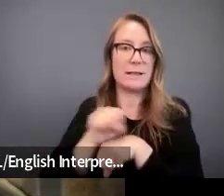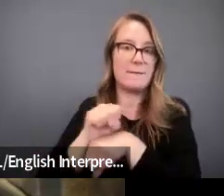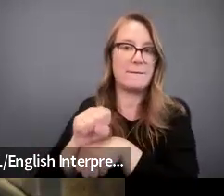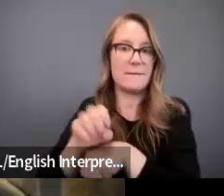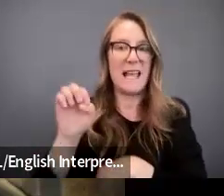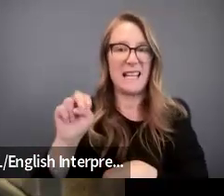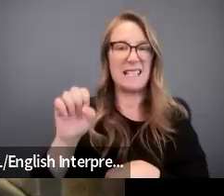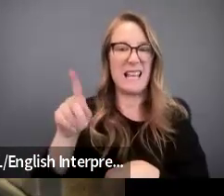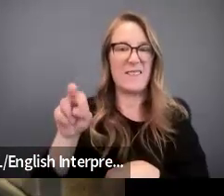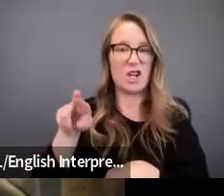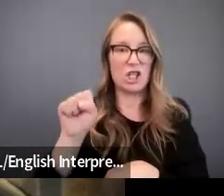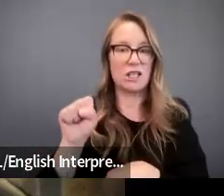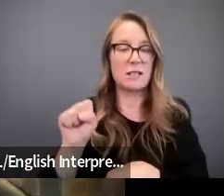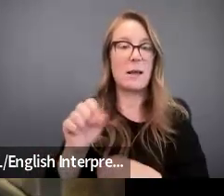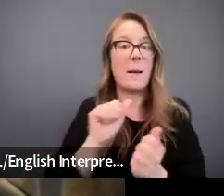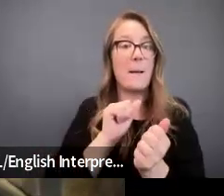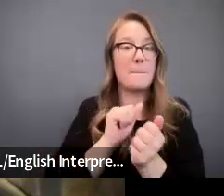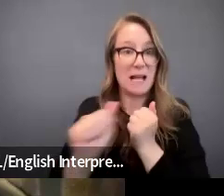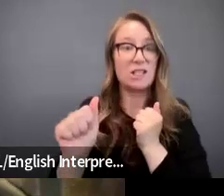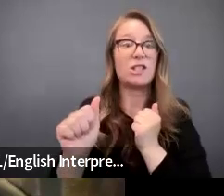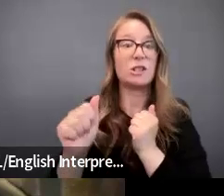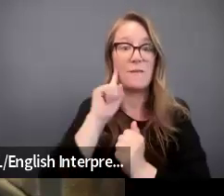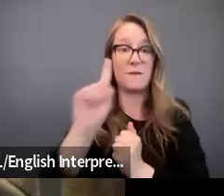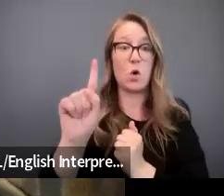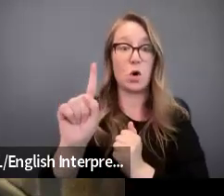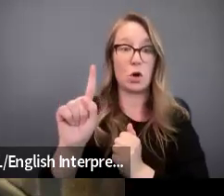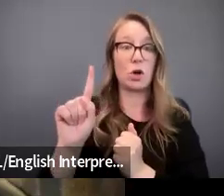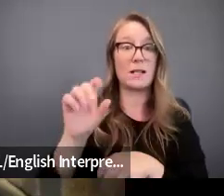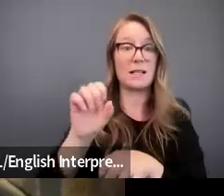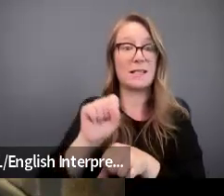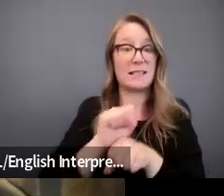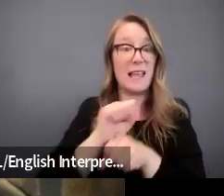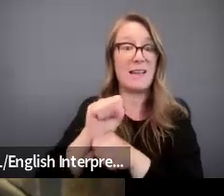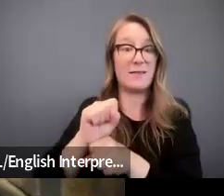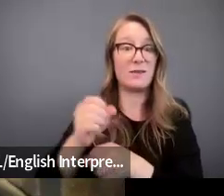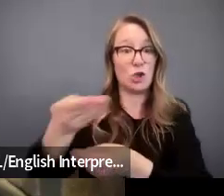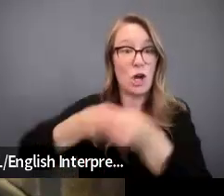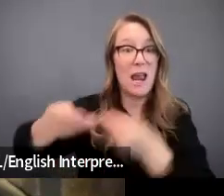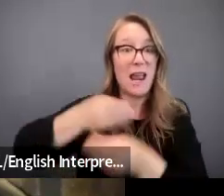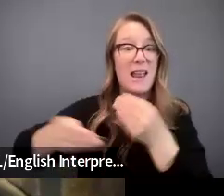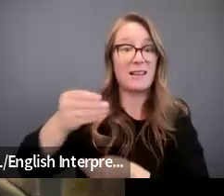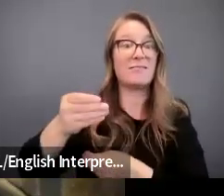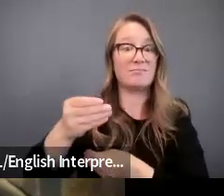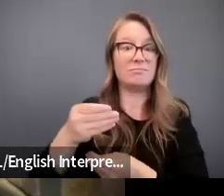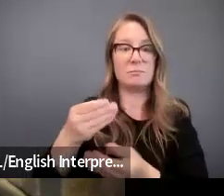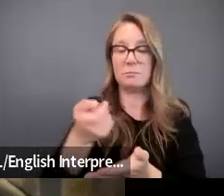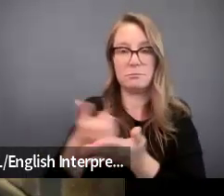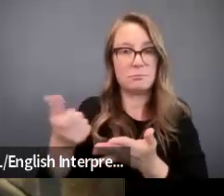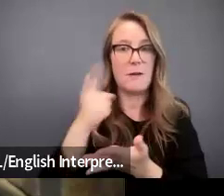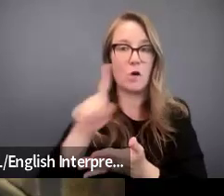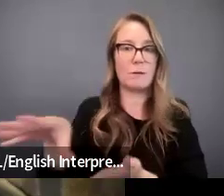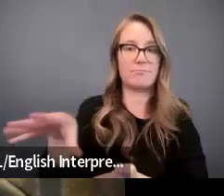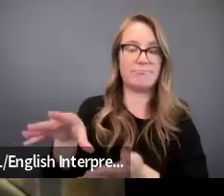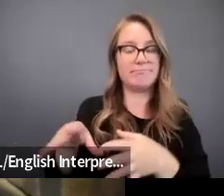A passage condemning the slave trade was removed from the final draft to appease Southern